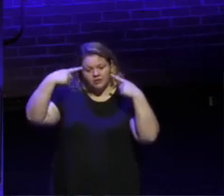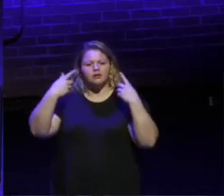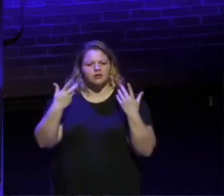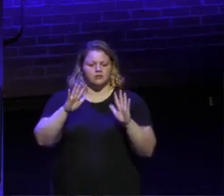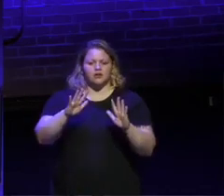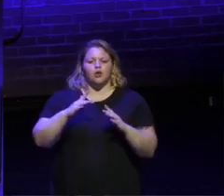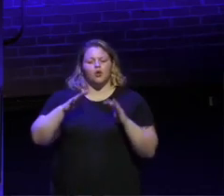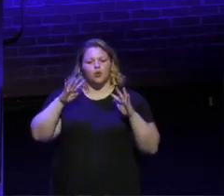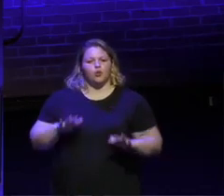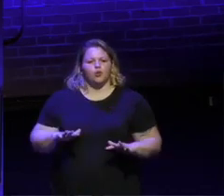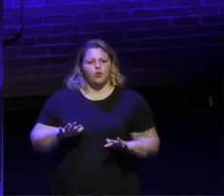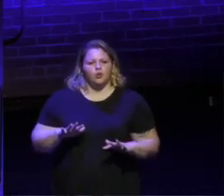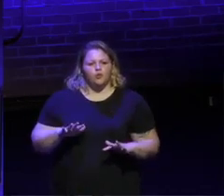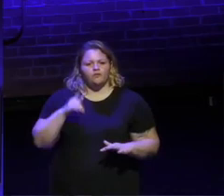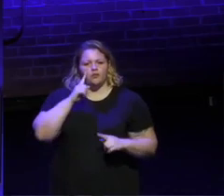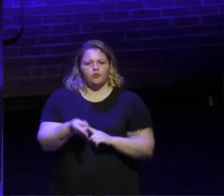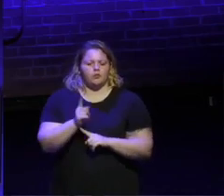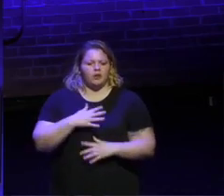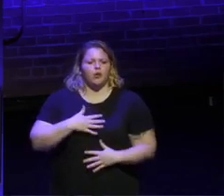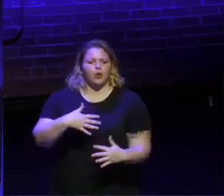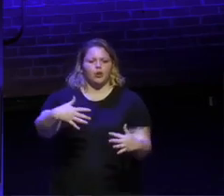just humans in a room.